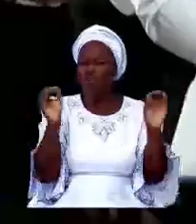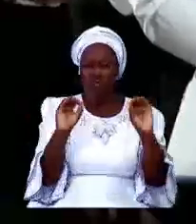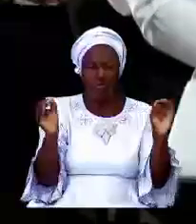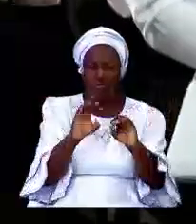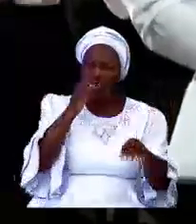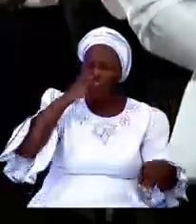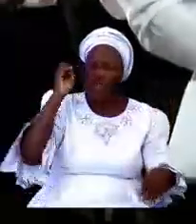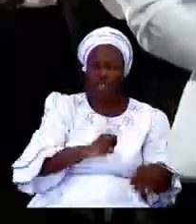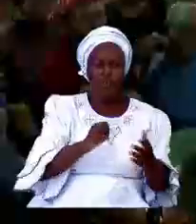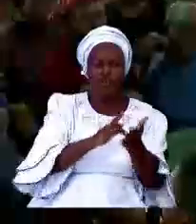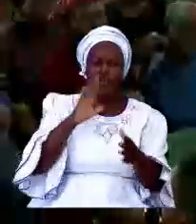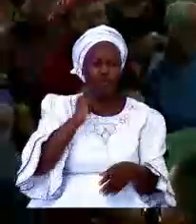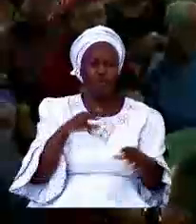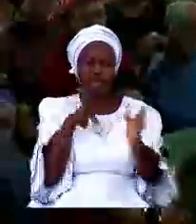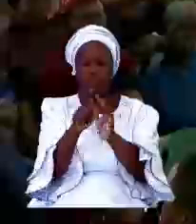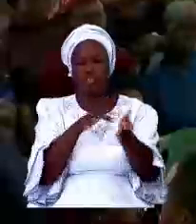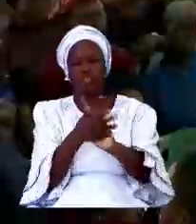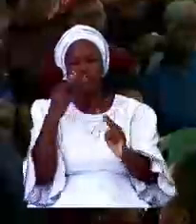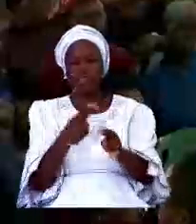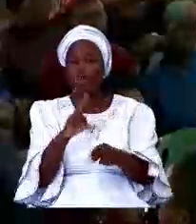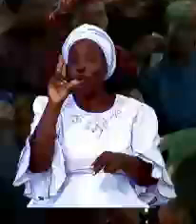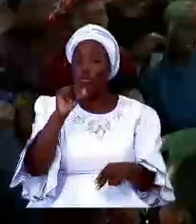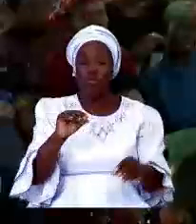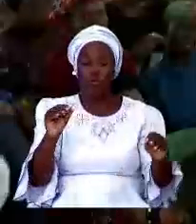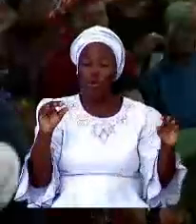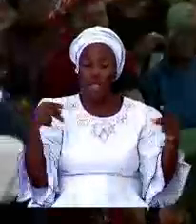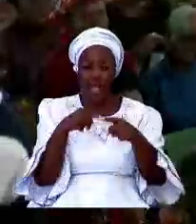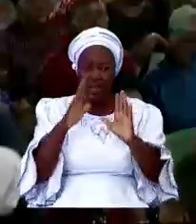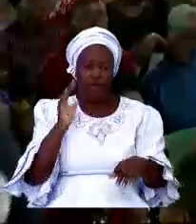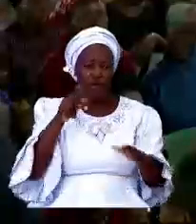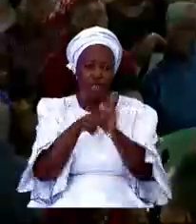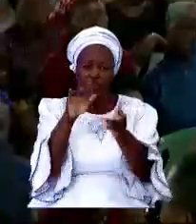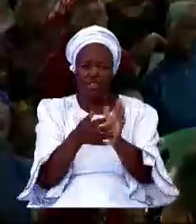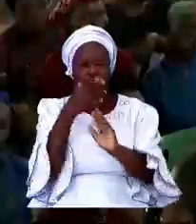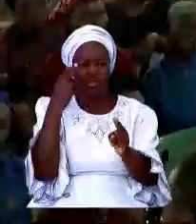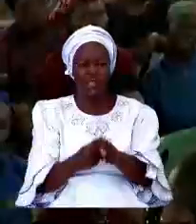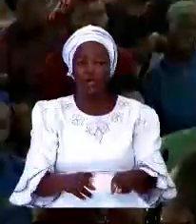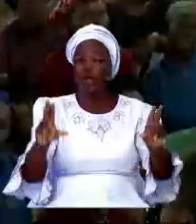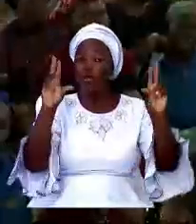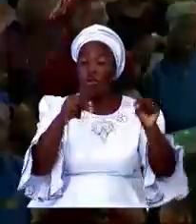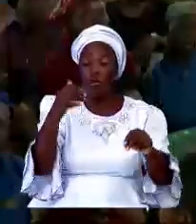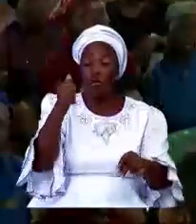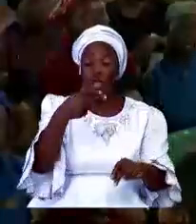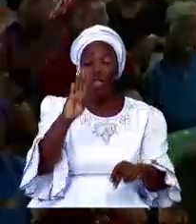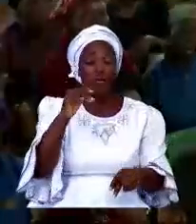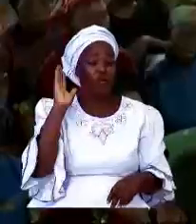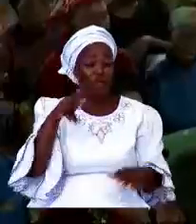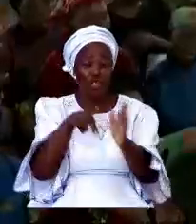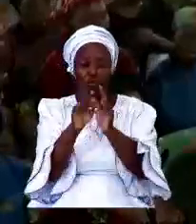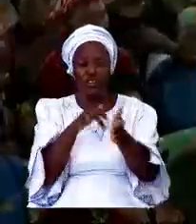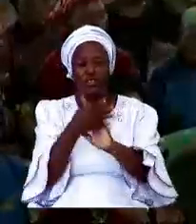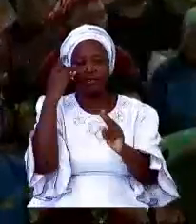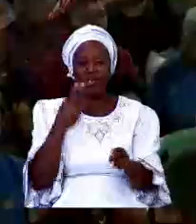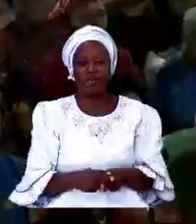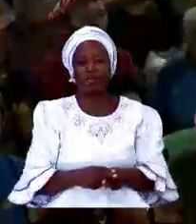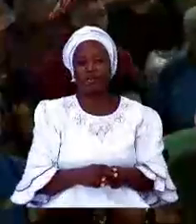you. Yeah. No charm will kill you. Yeah. No enemy will kill you. Yeah.